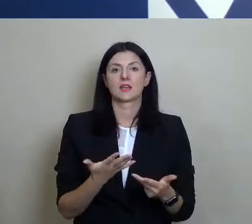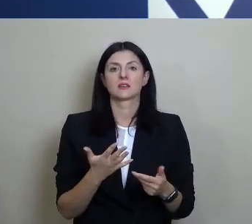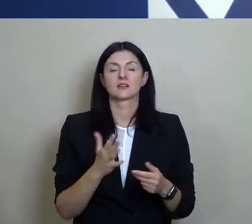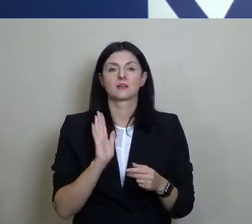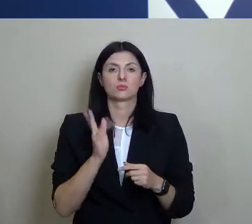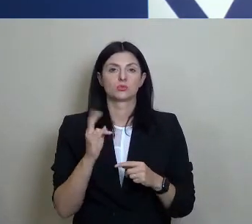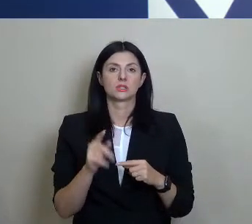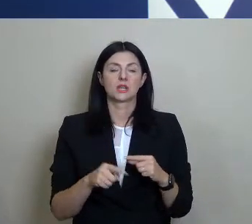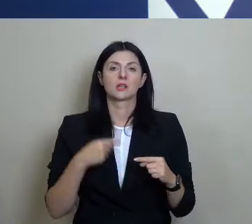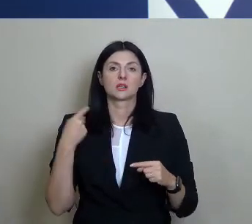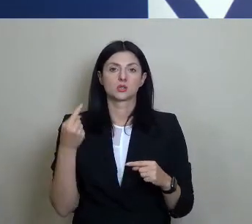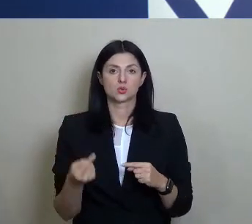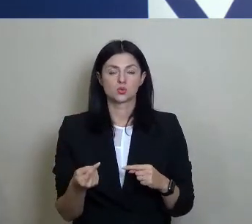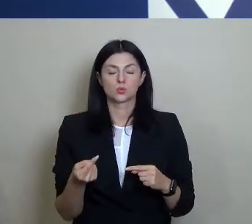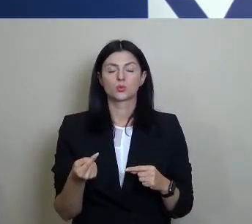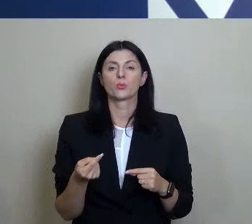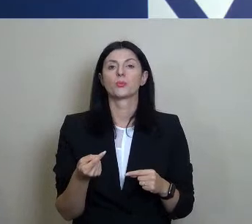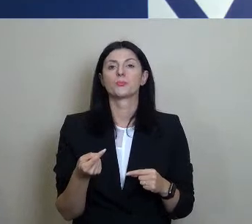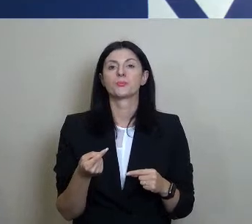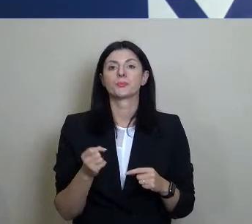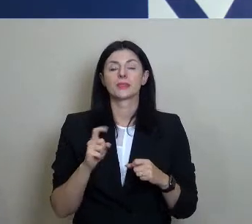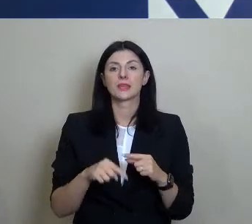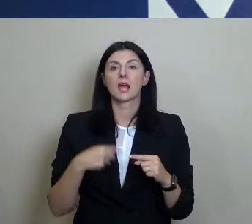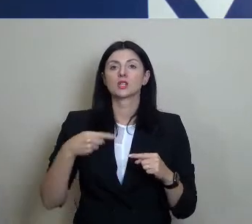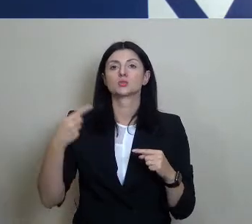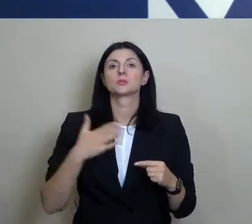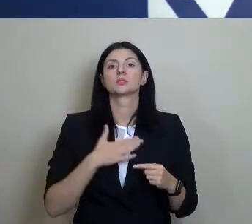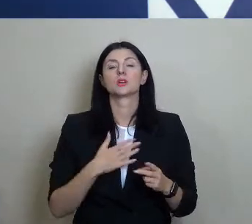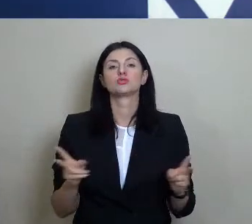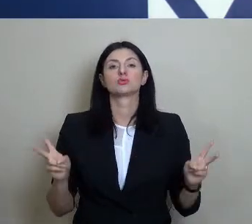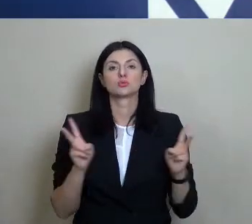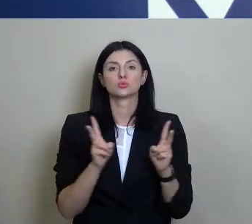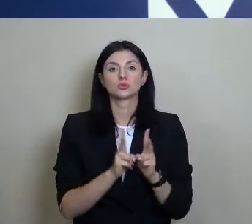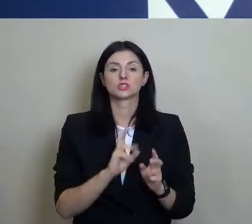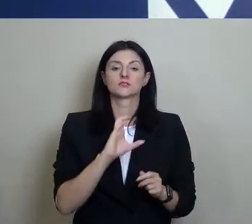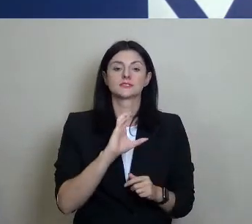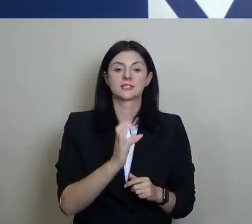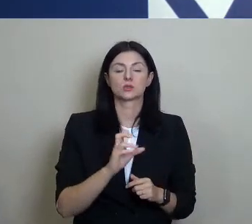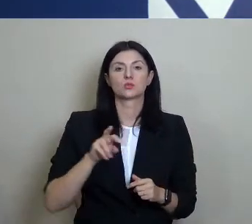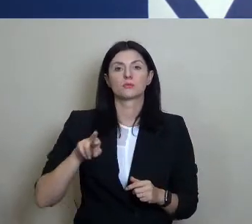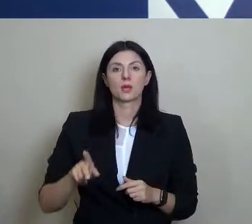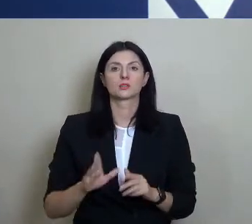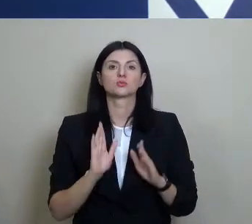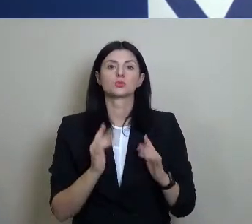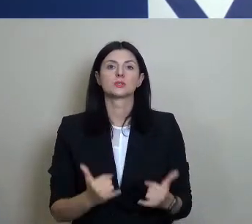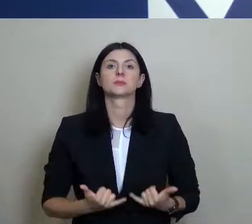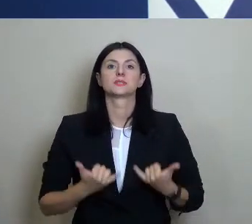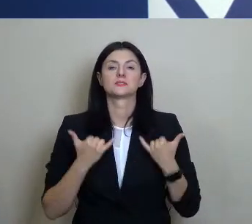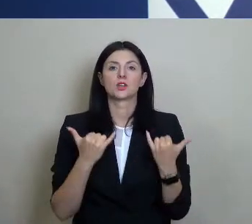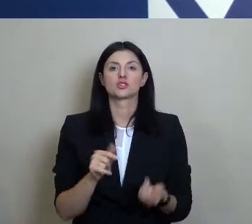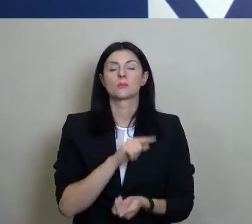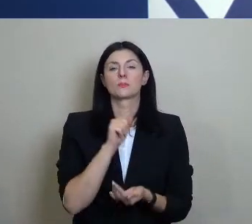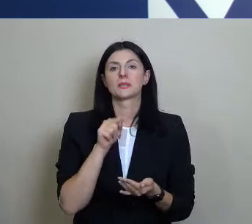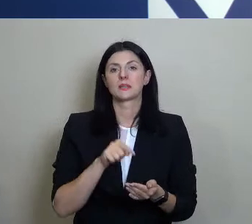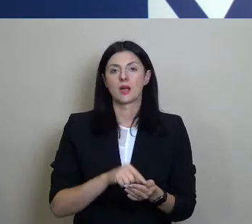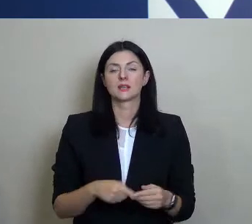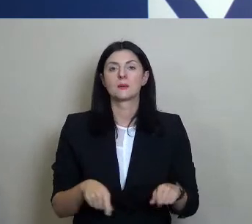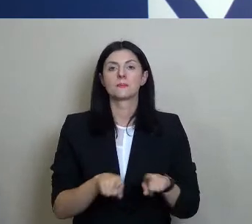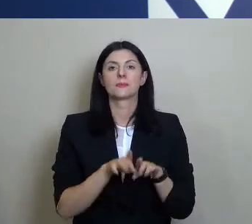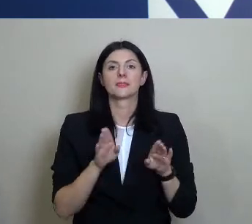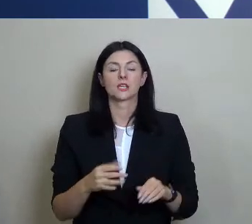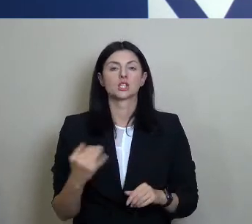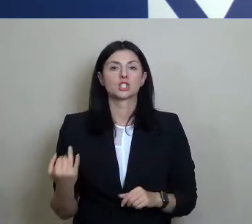week, and we are going to arrange several webinars during the next week. And the next meetings